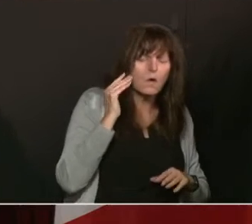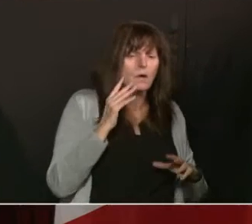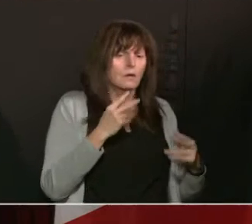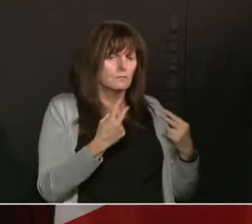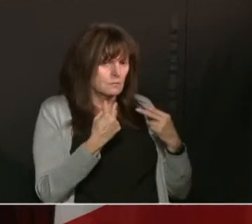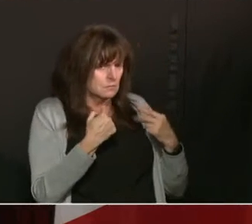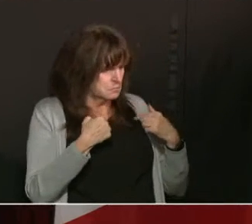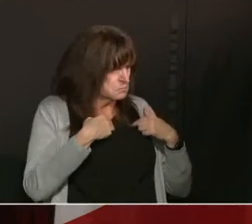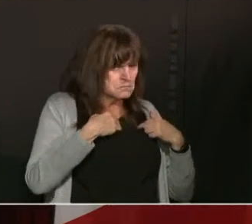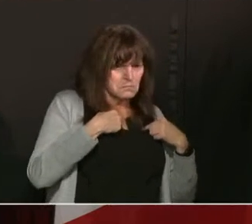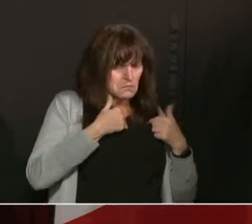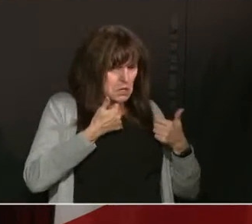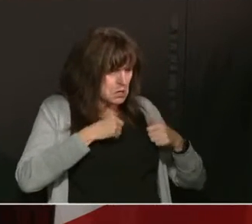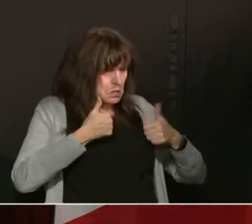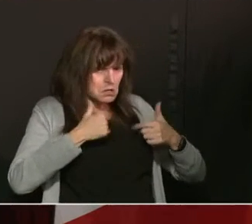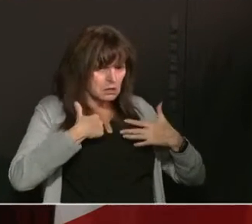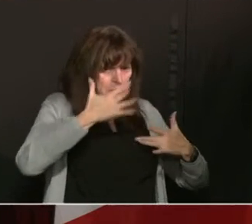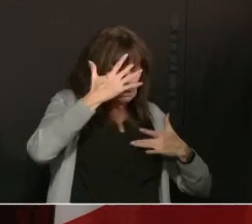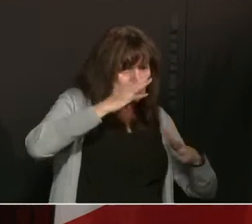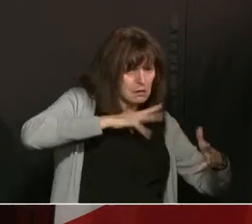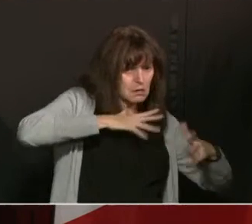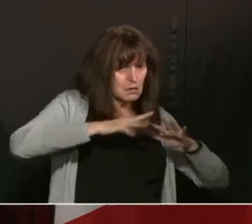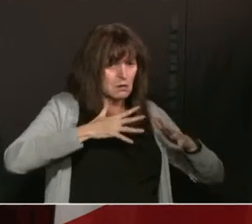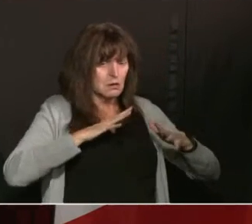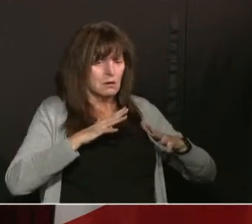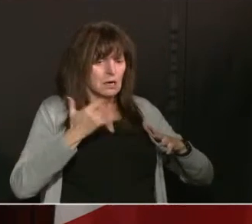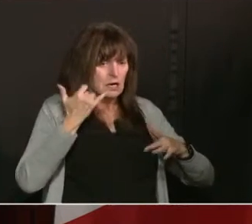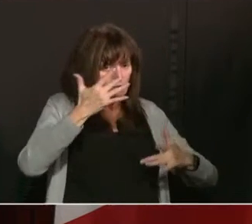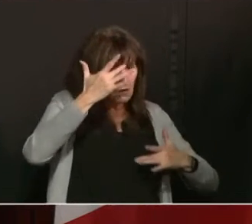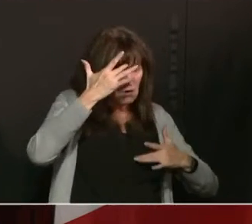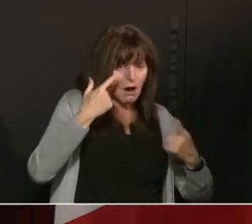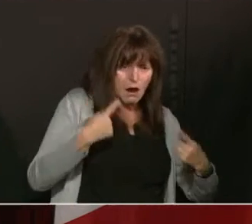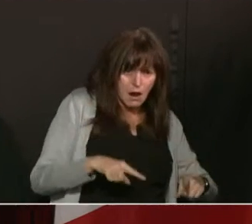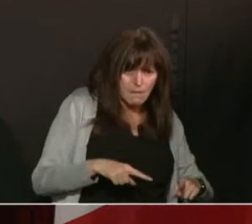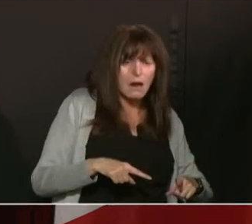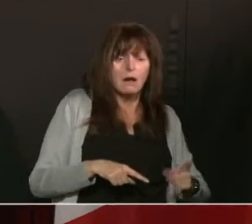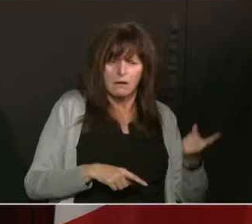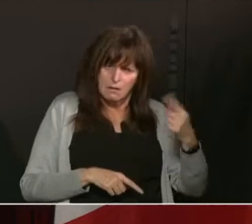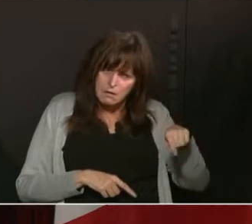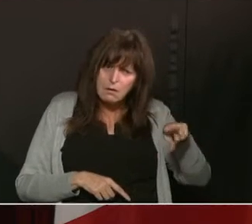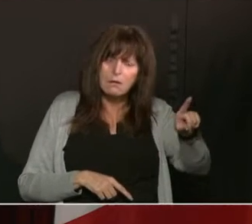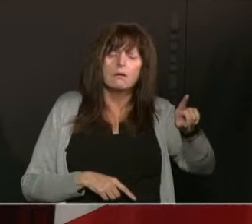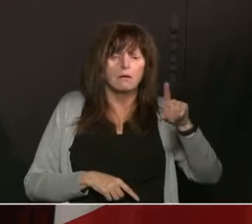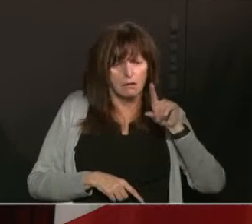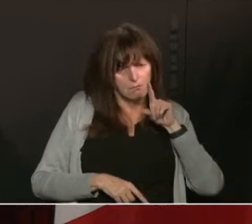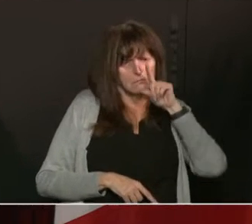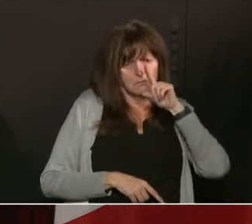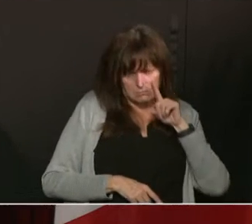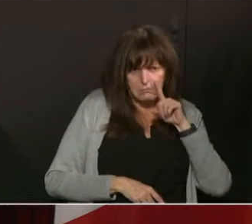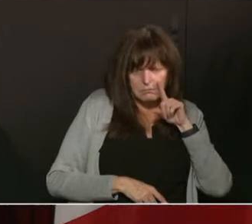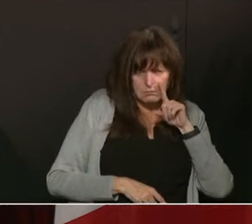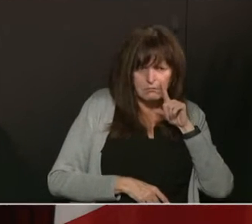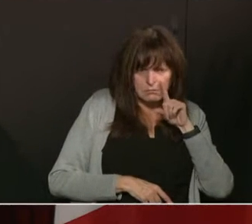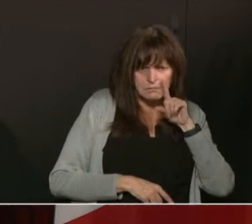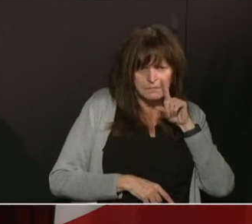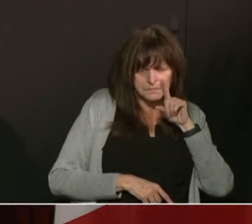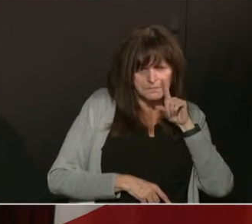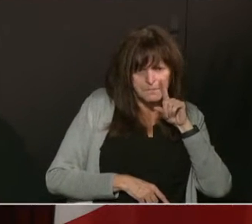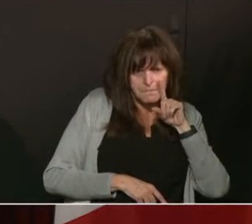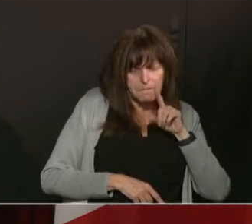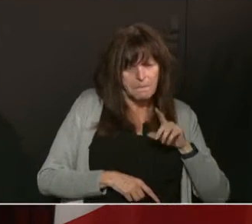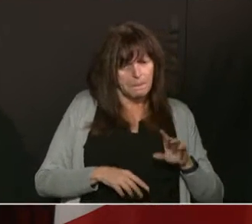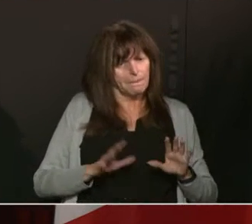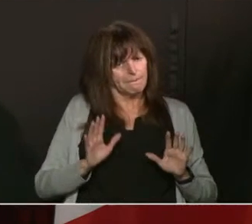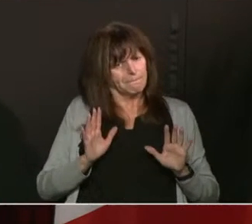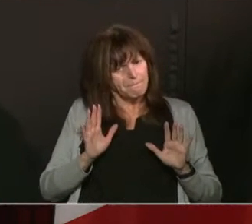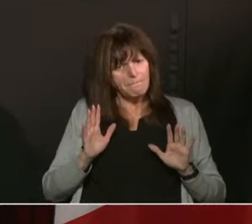and testing if symptoms develop. And this means we have to preserve the RAT tests